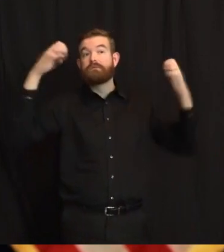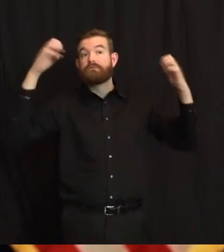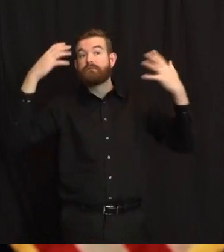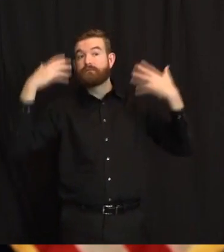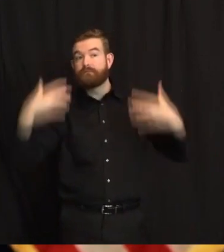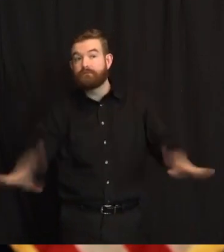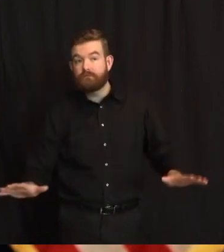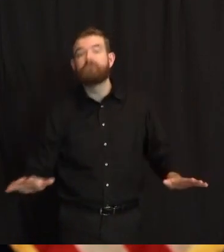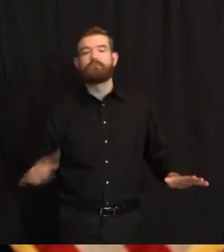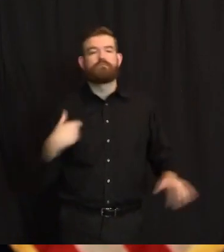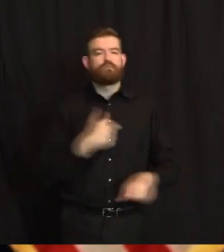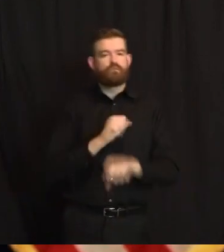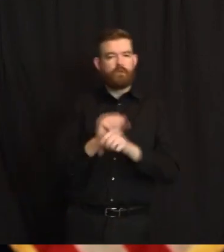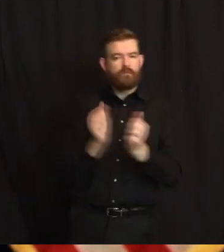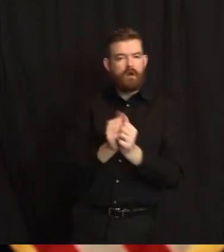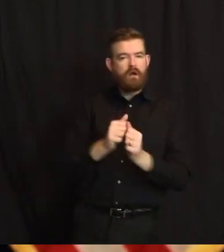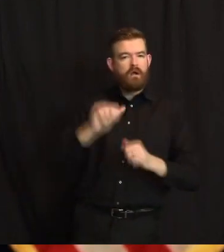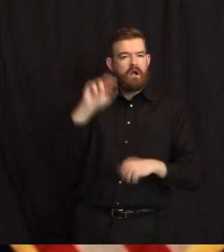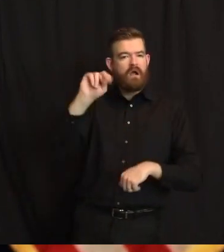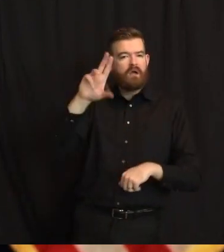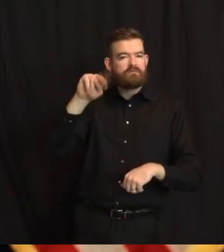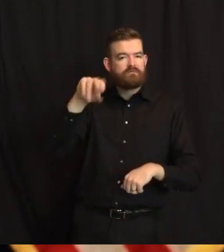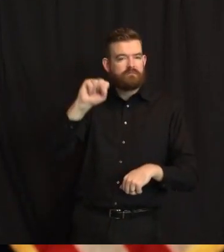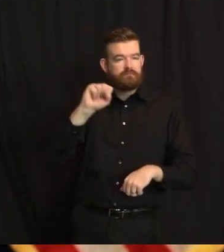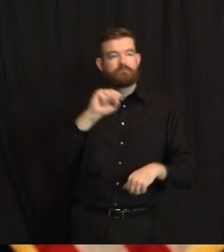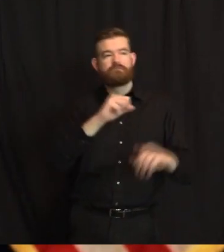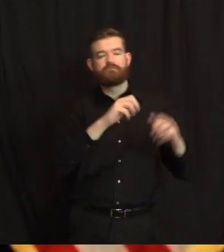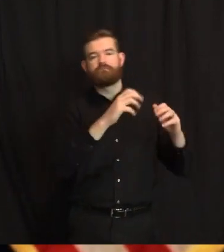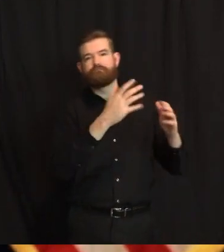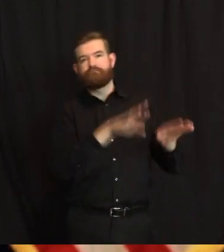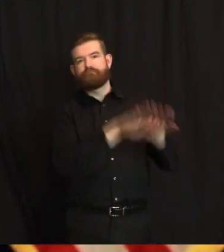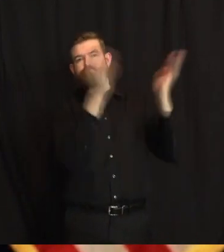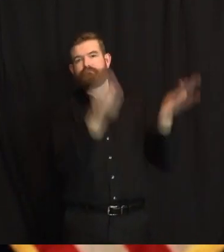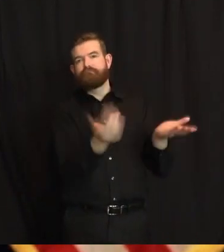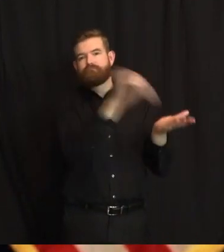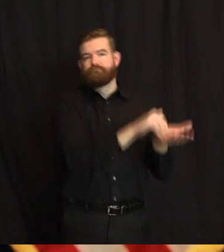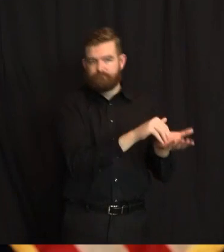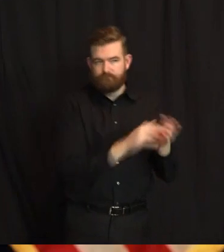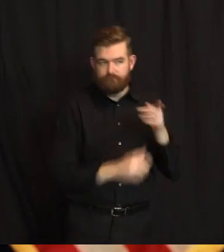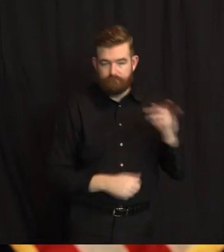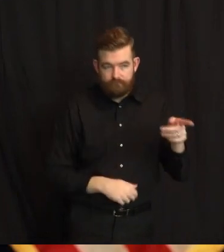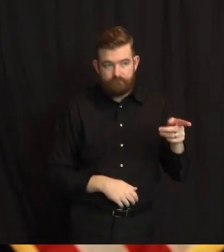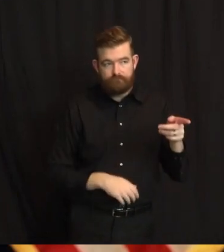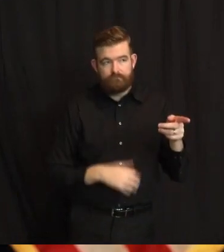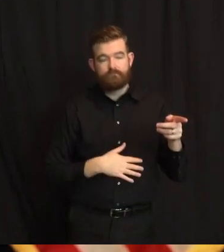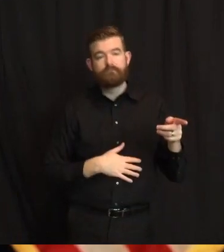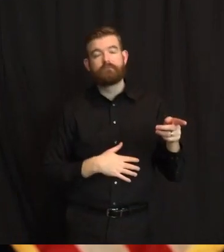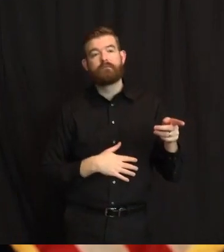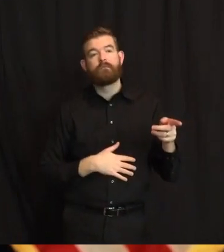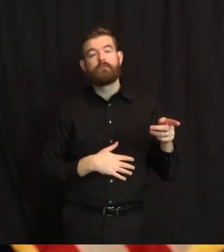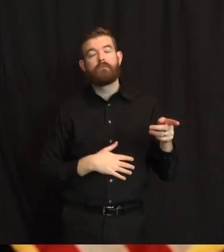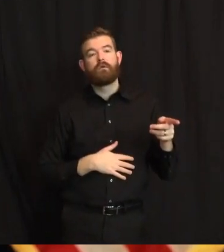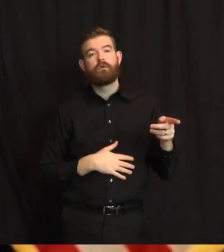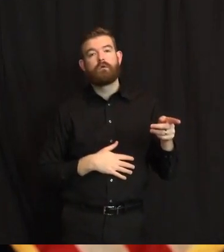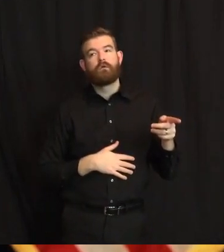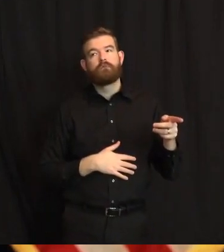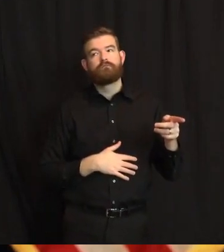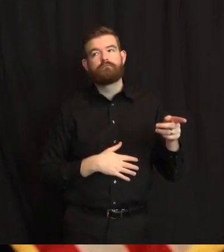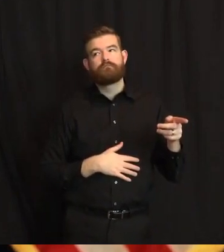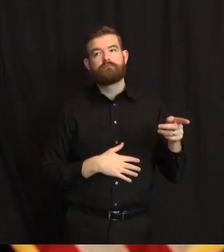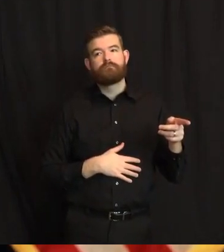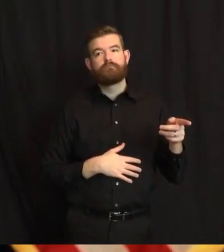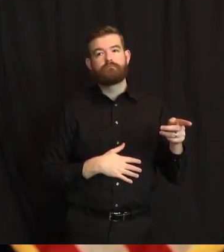Governor, you have constitutional borrowing power without voter approval during times of war or acts of